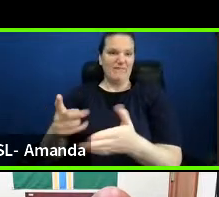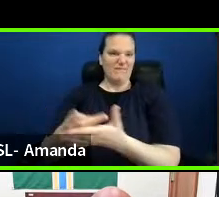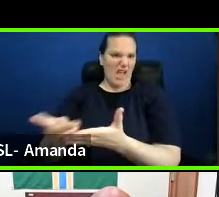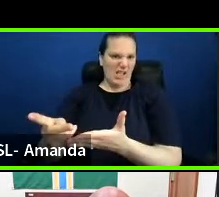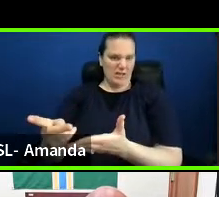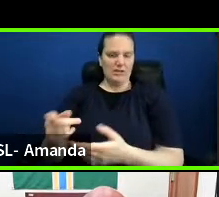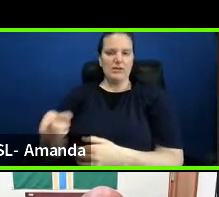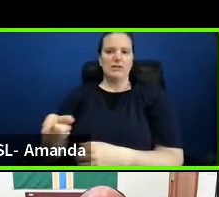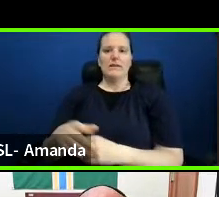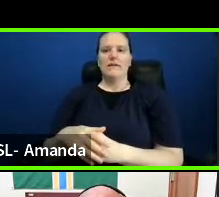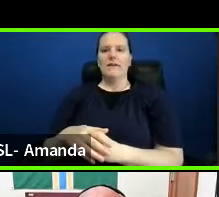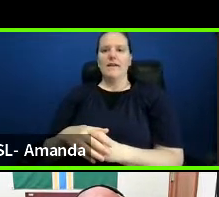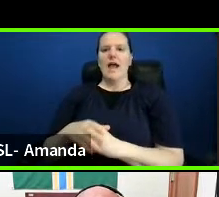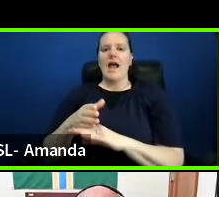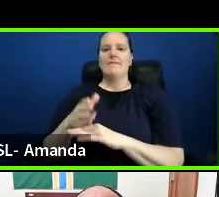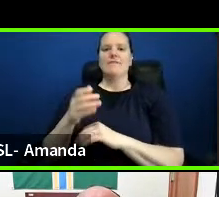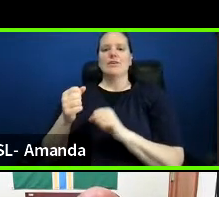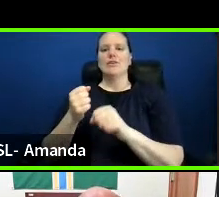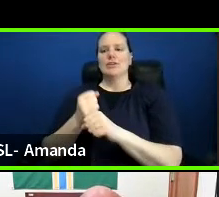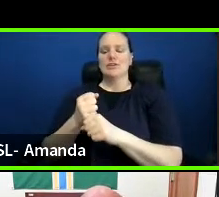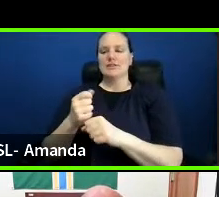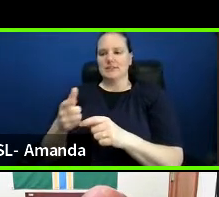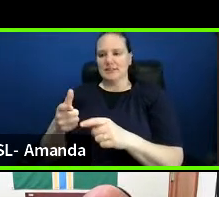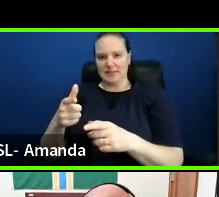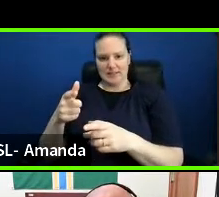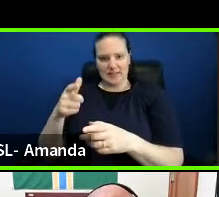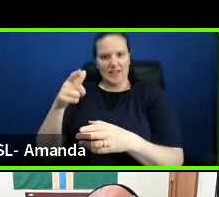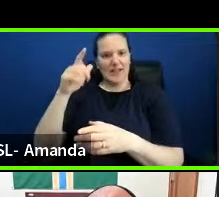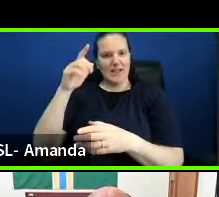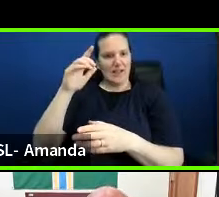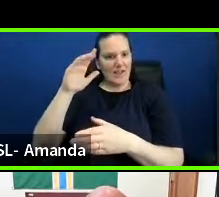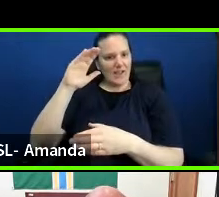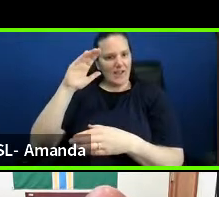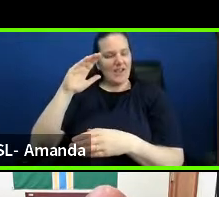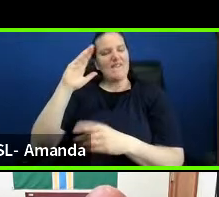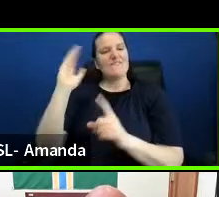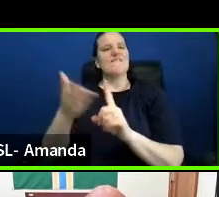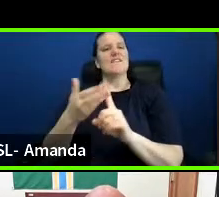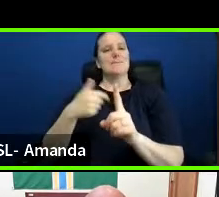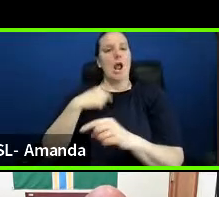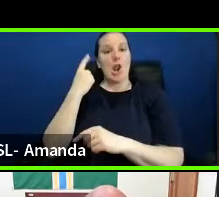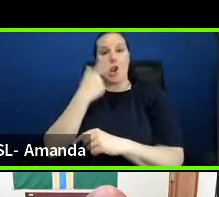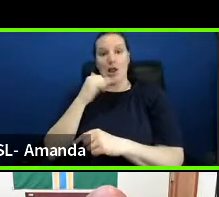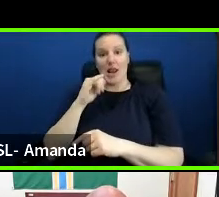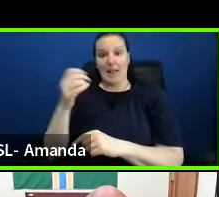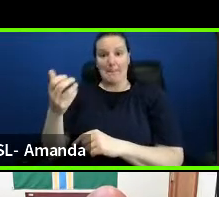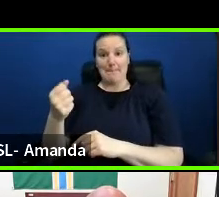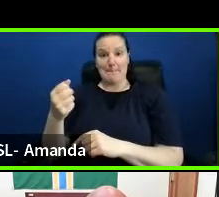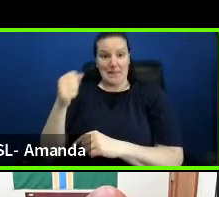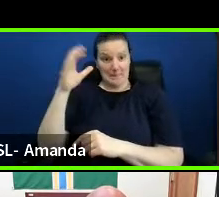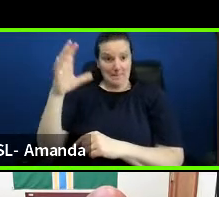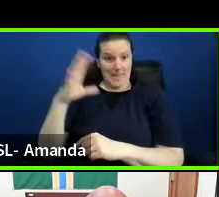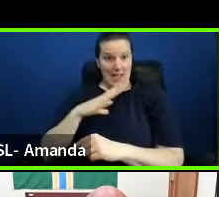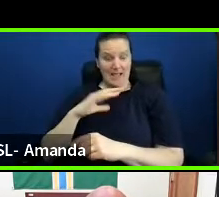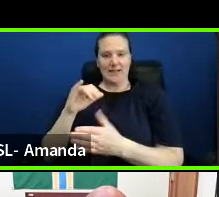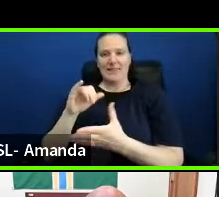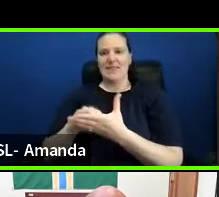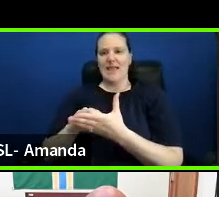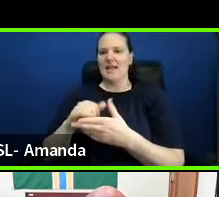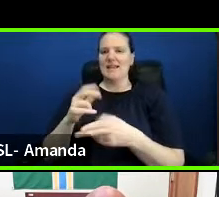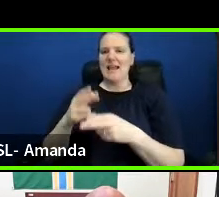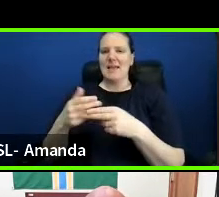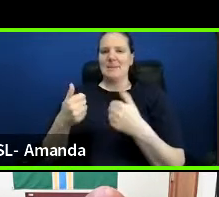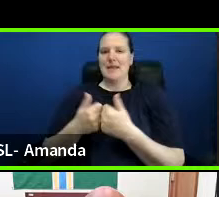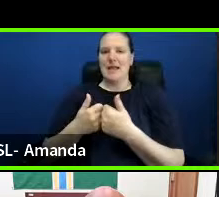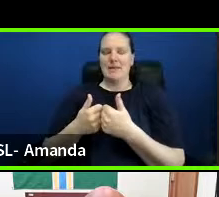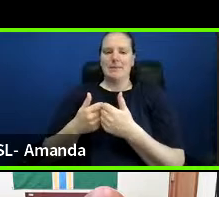So and then for years, my brother tried to convince me that I looked like the milkman. But the name came about, I was apparently a